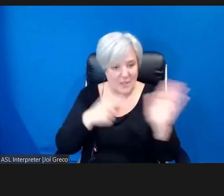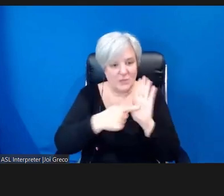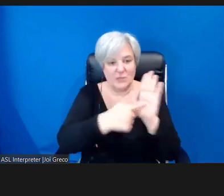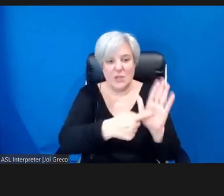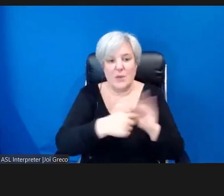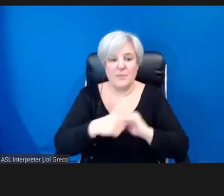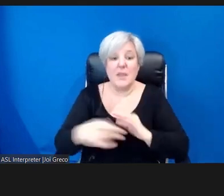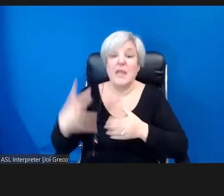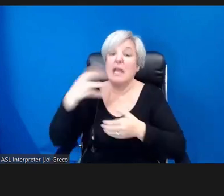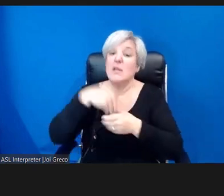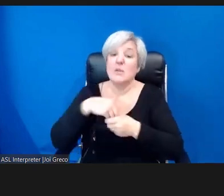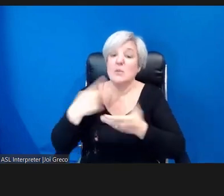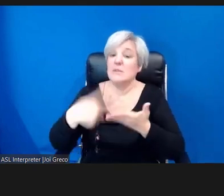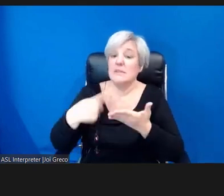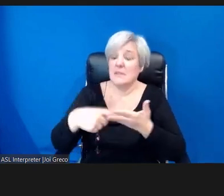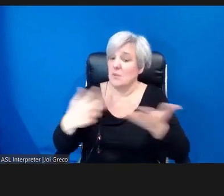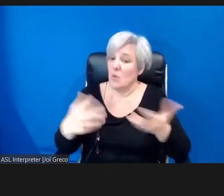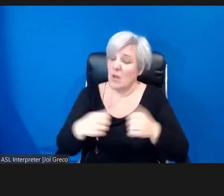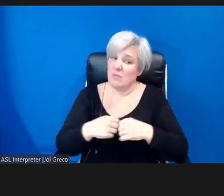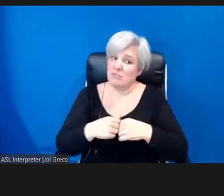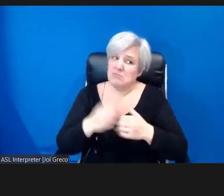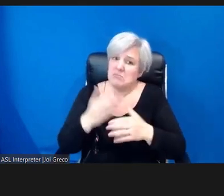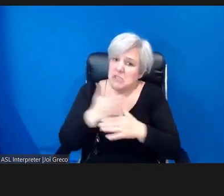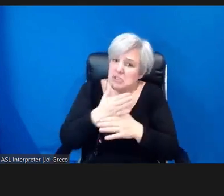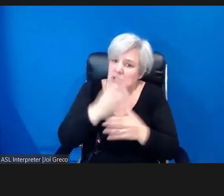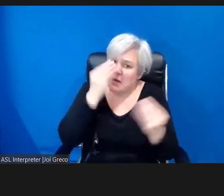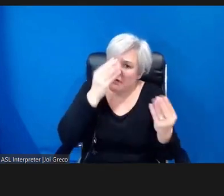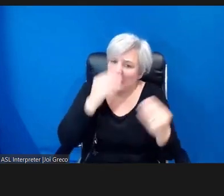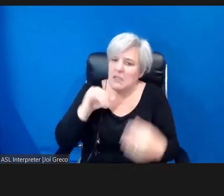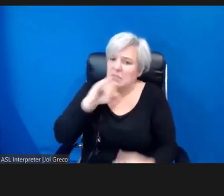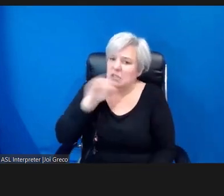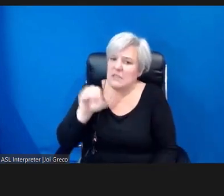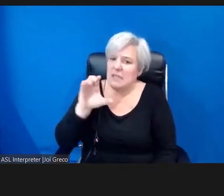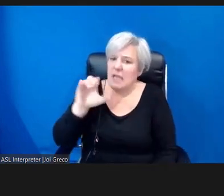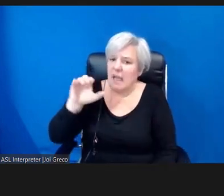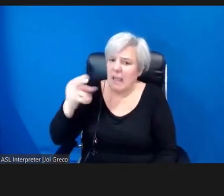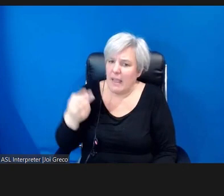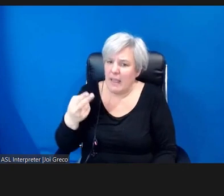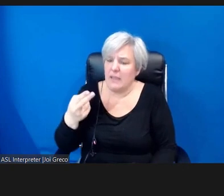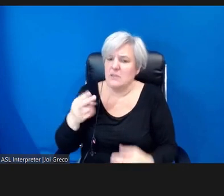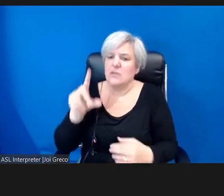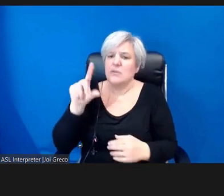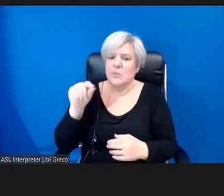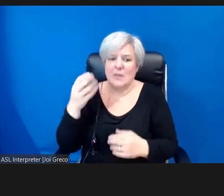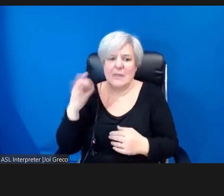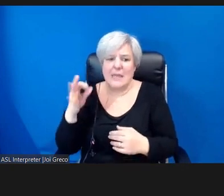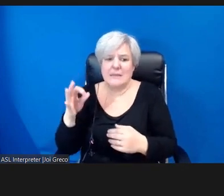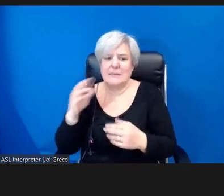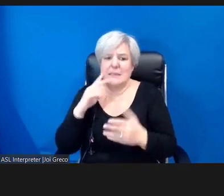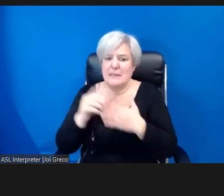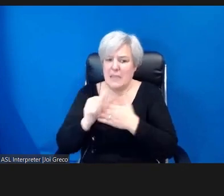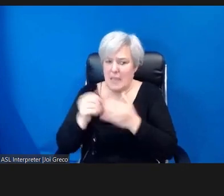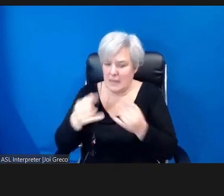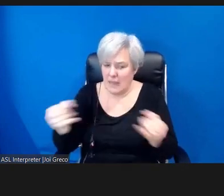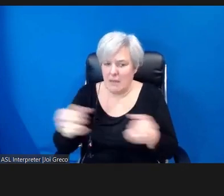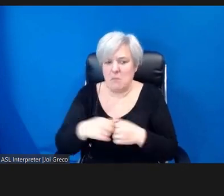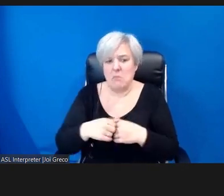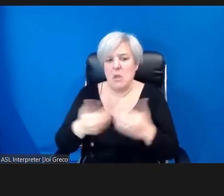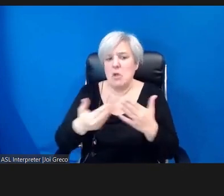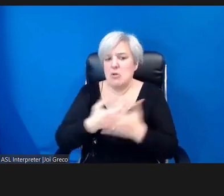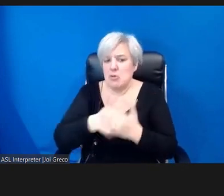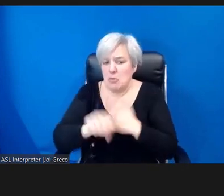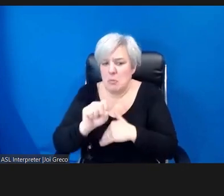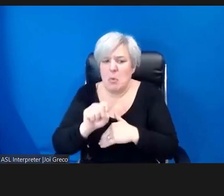talking points is to share information about the JCIH 2019 guidelines, the Newborn Hearing